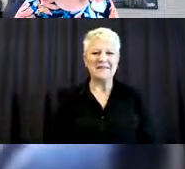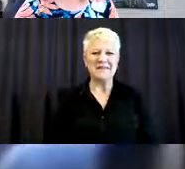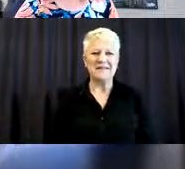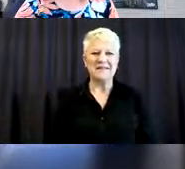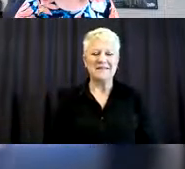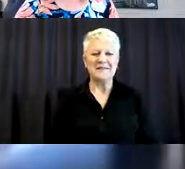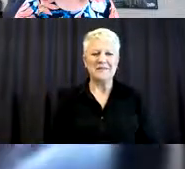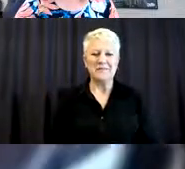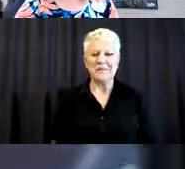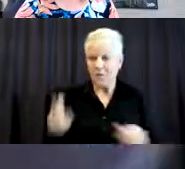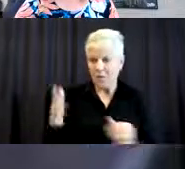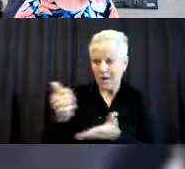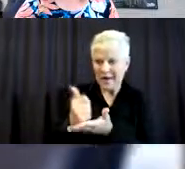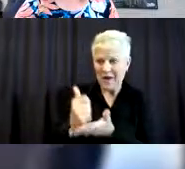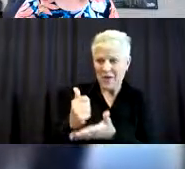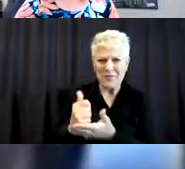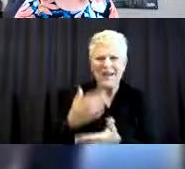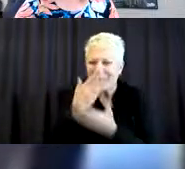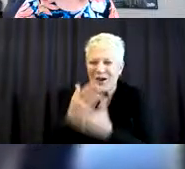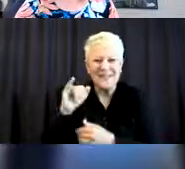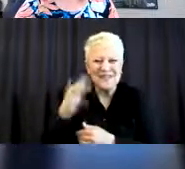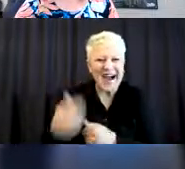You want to help? Good job!